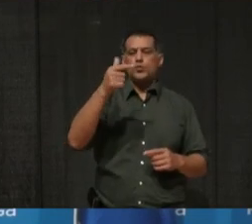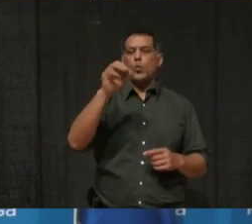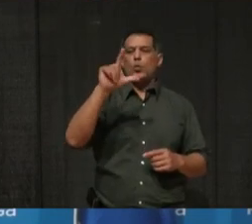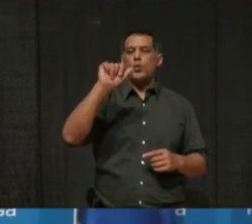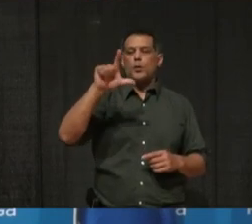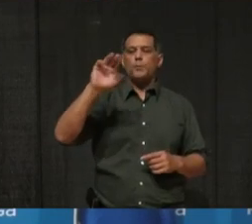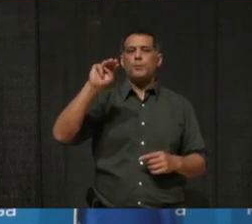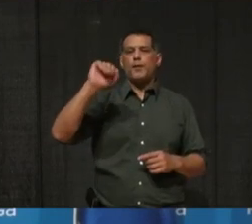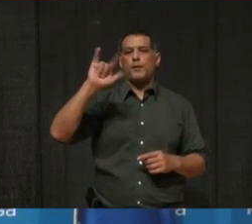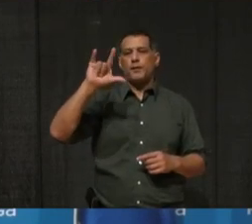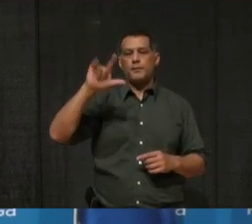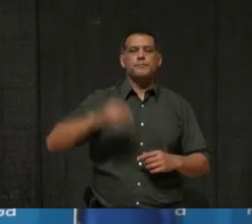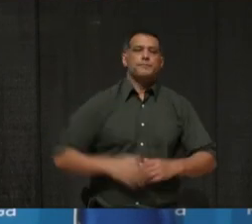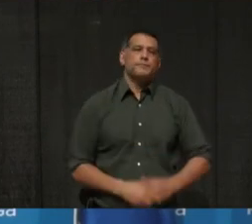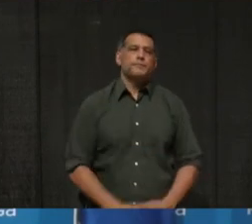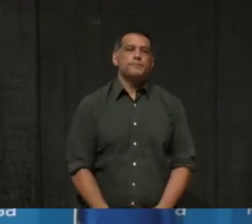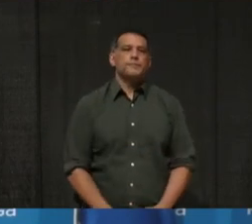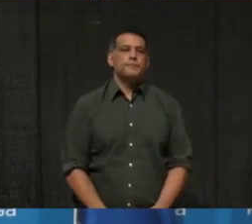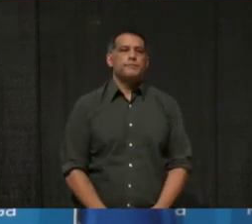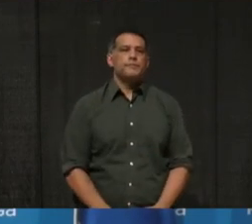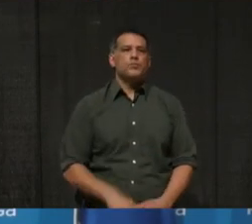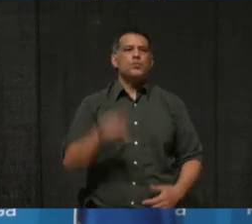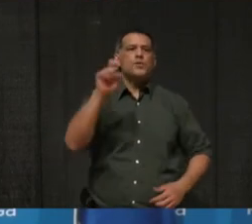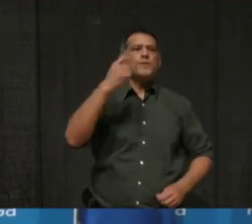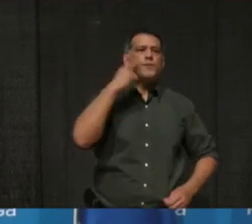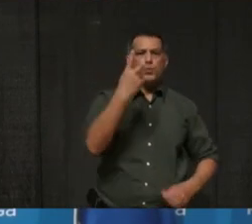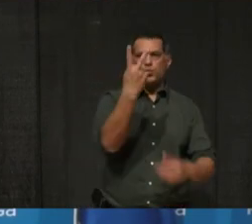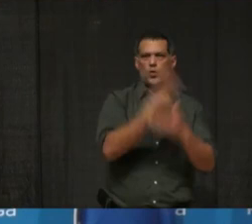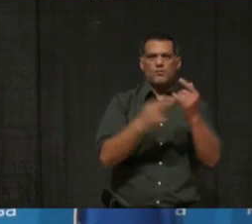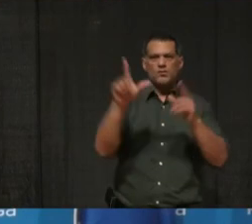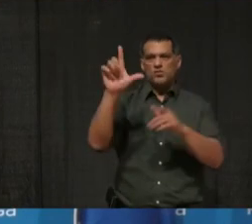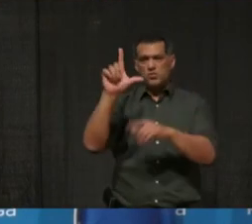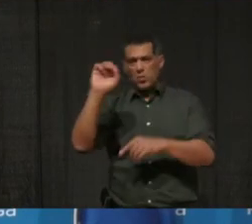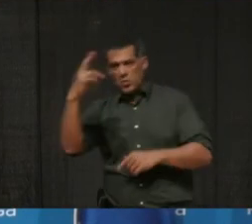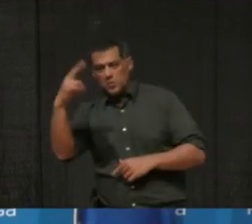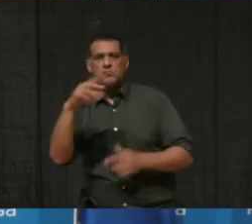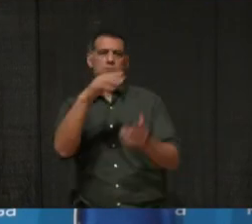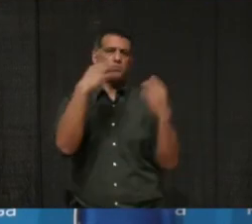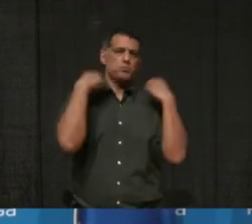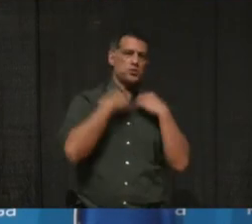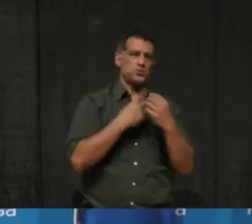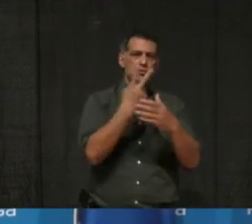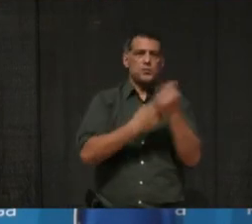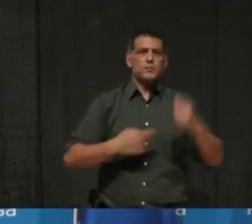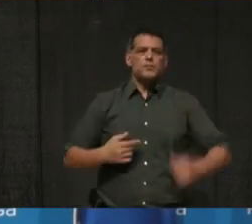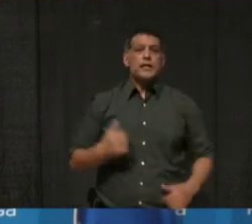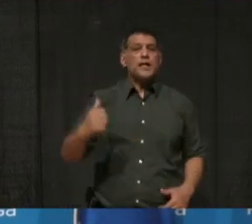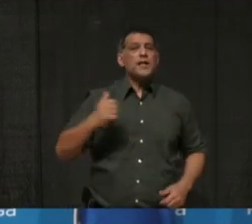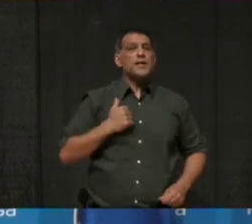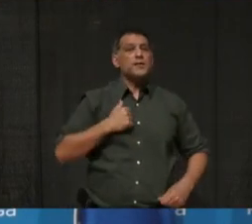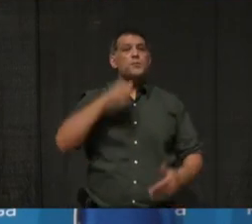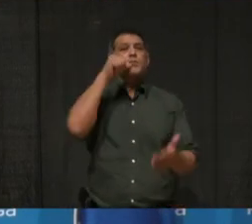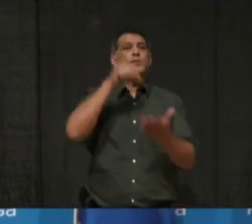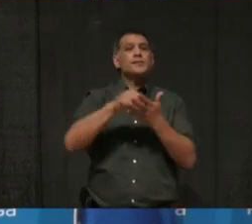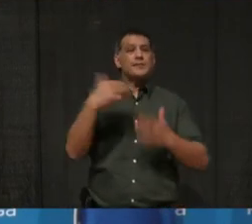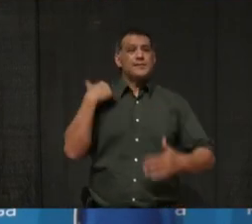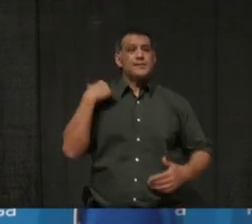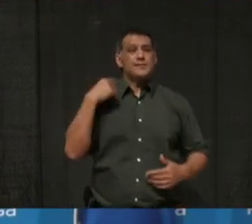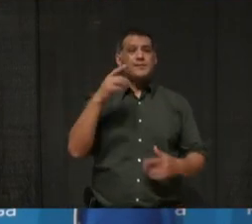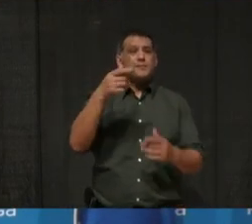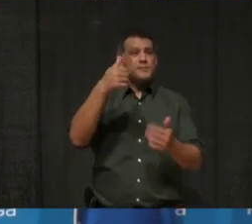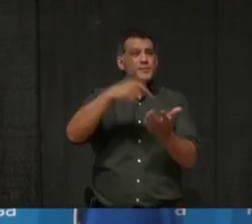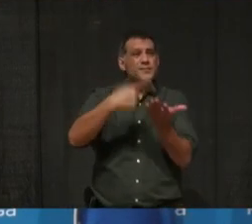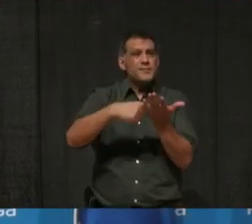throw this question to both you, Mayor Crombie, and Dr. Lowe. Certainly. And it's on the Canada Post outbreak, and it's been a month since that